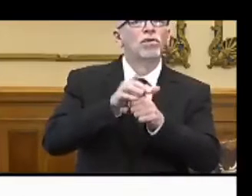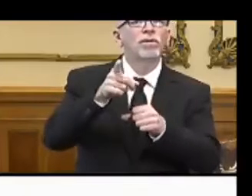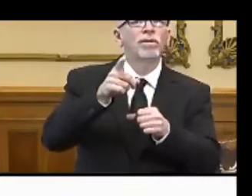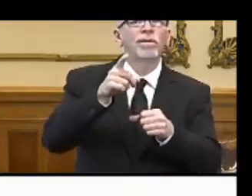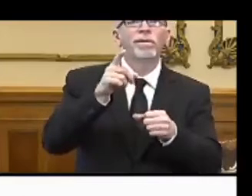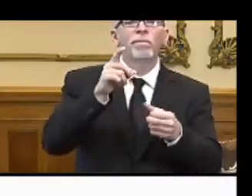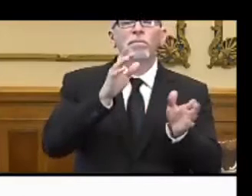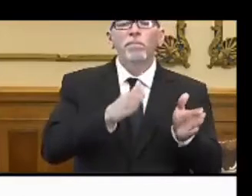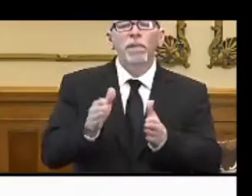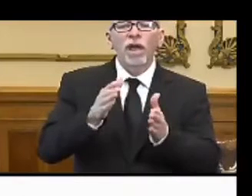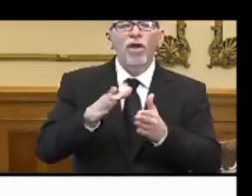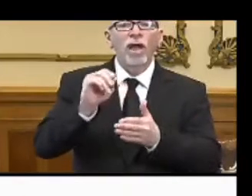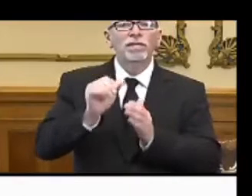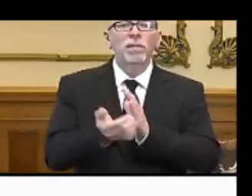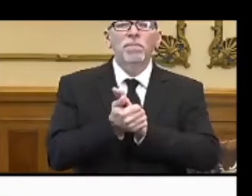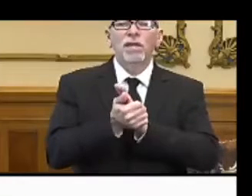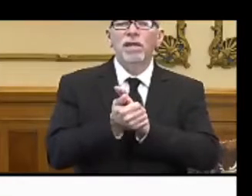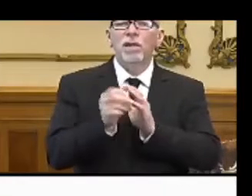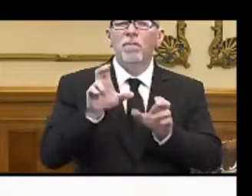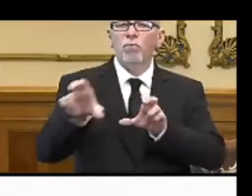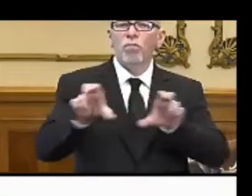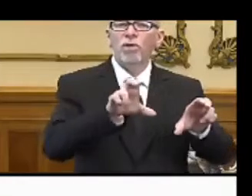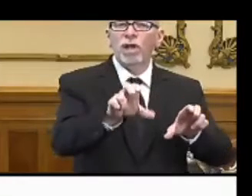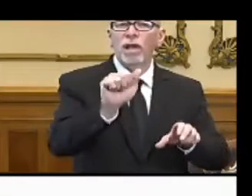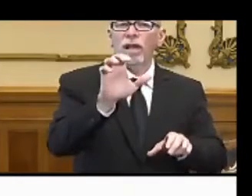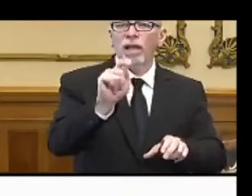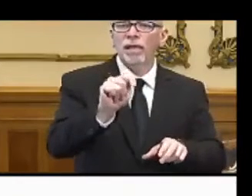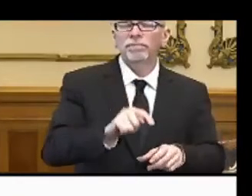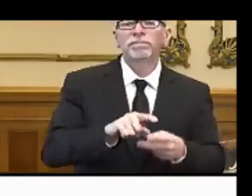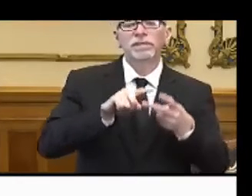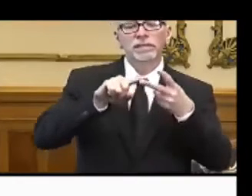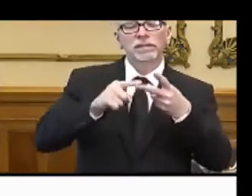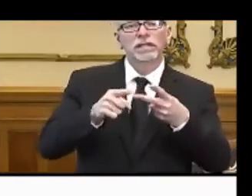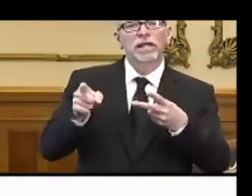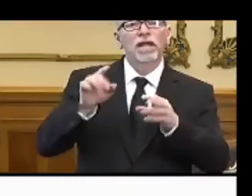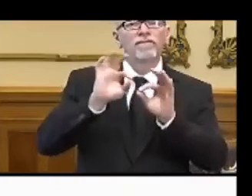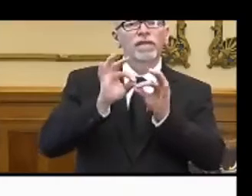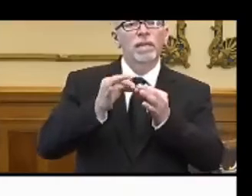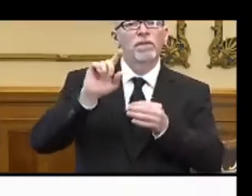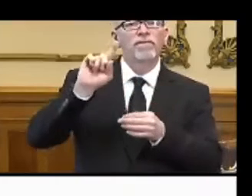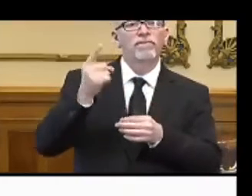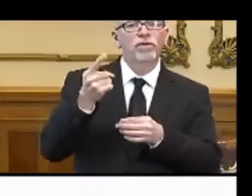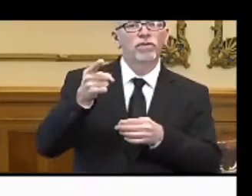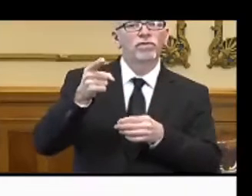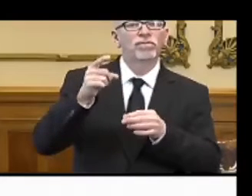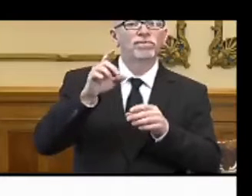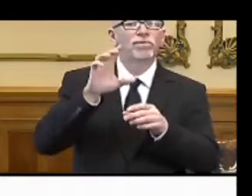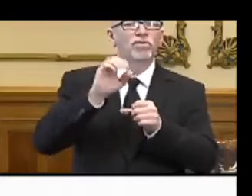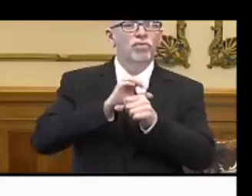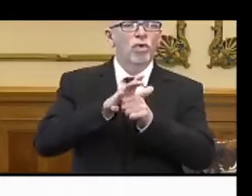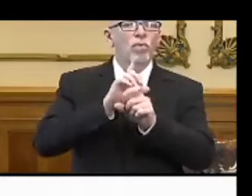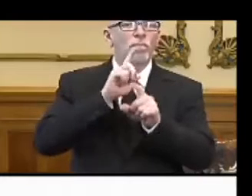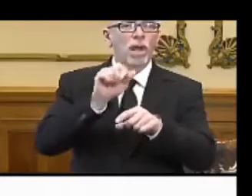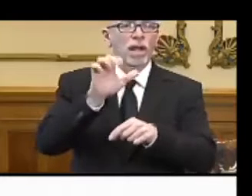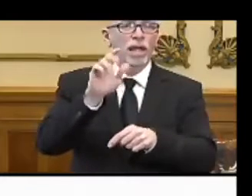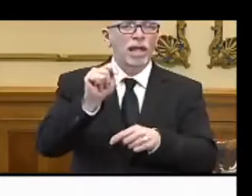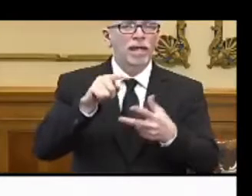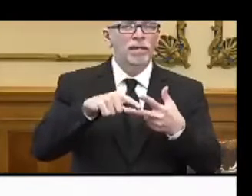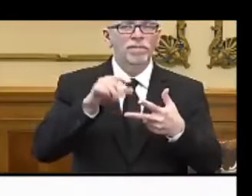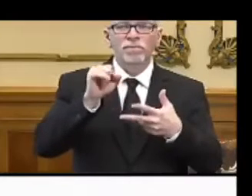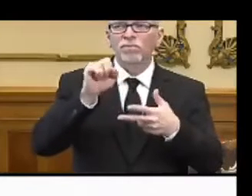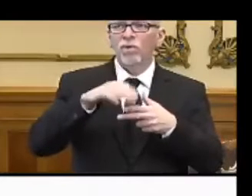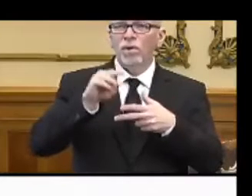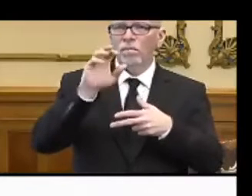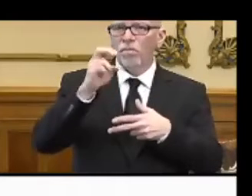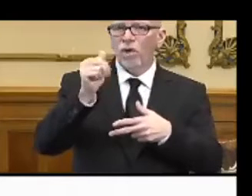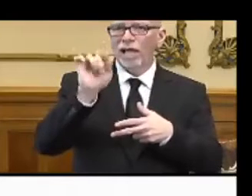Supplemental Appropriations Act. The second was the Family First Coronavirus Response Act, and that was adopted on